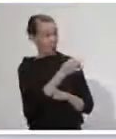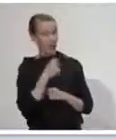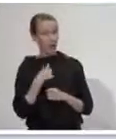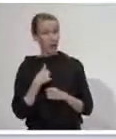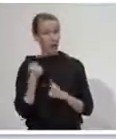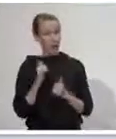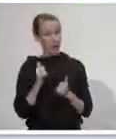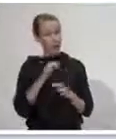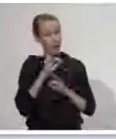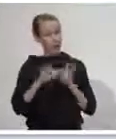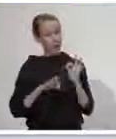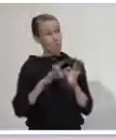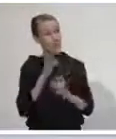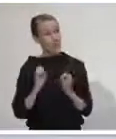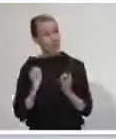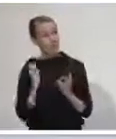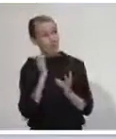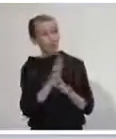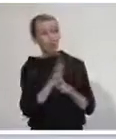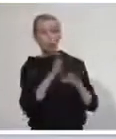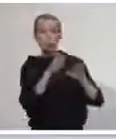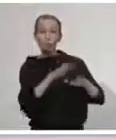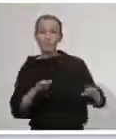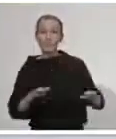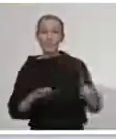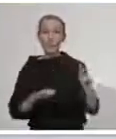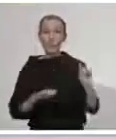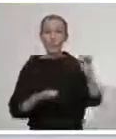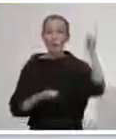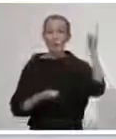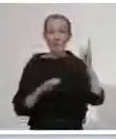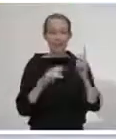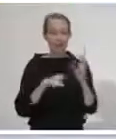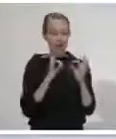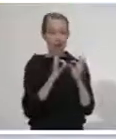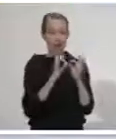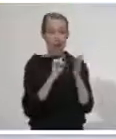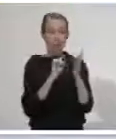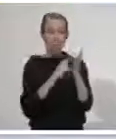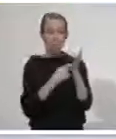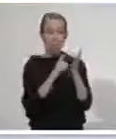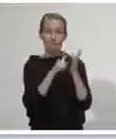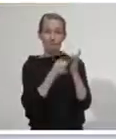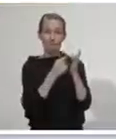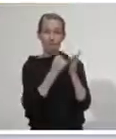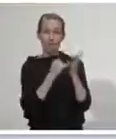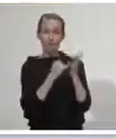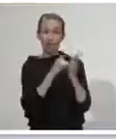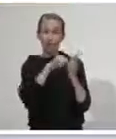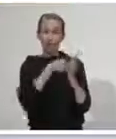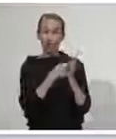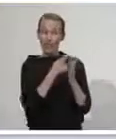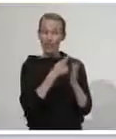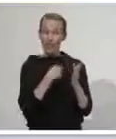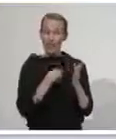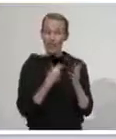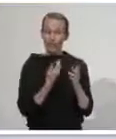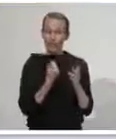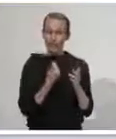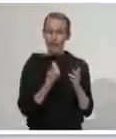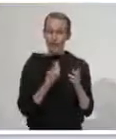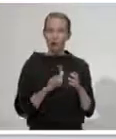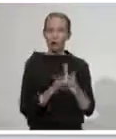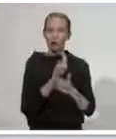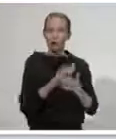baby son? Not yet. But I will note that actually we did get a lovely, from Theresa May, a lovely